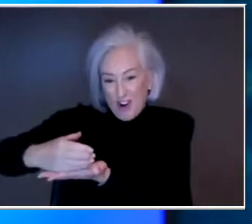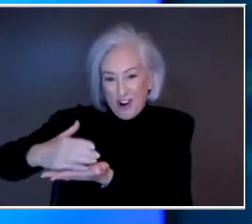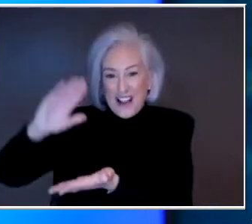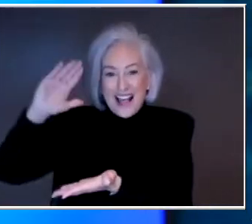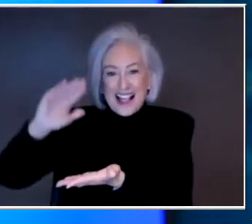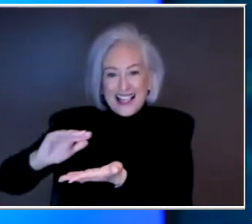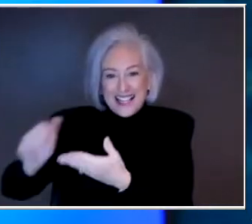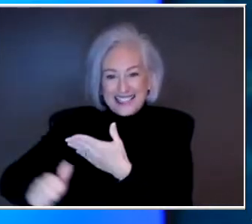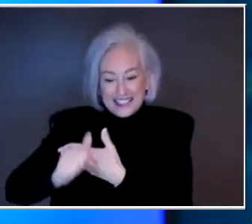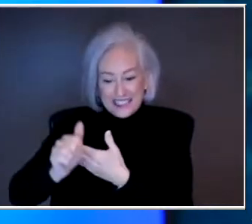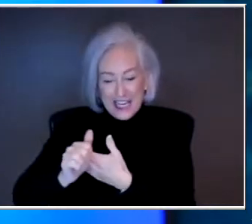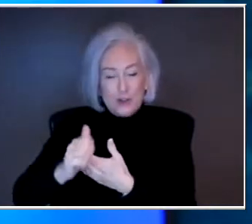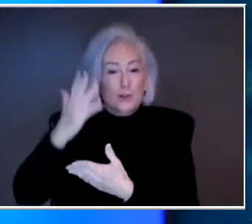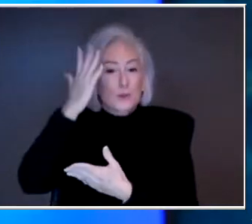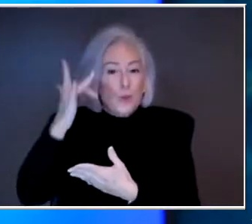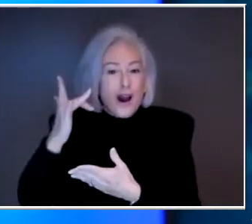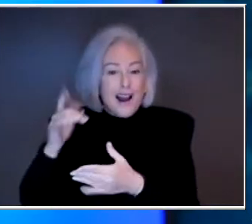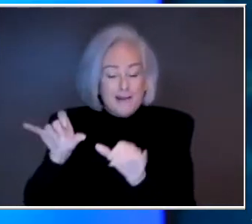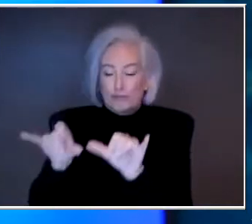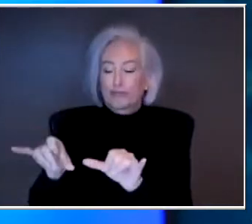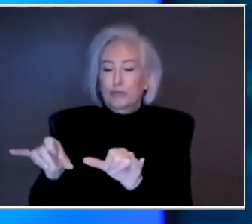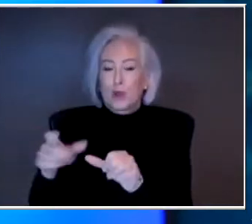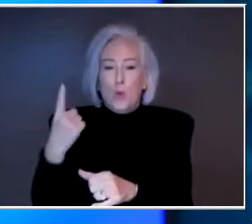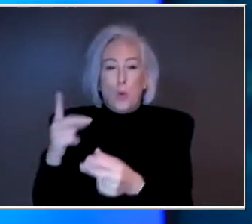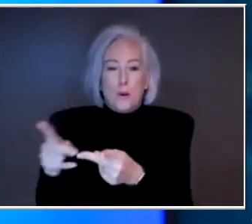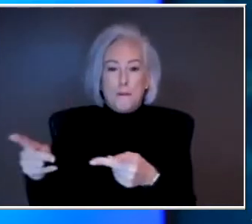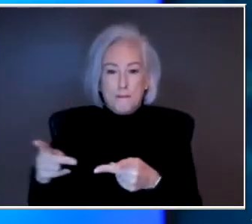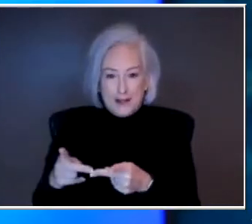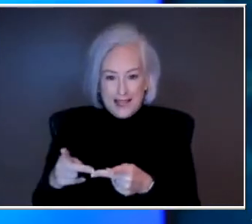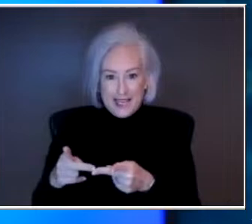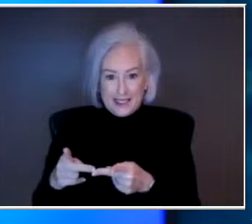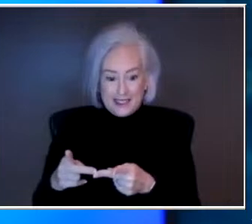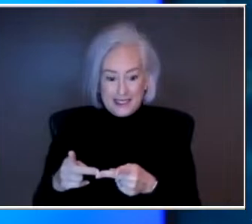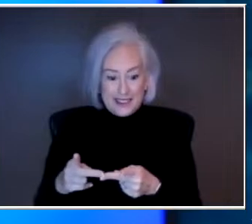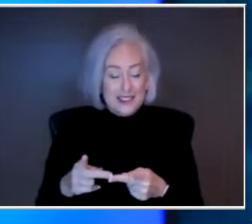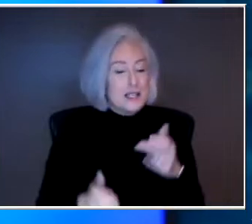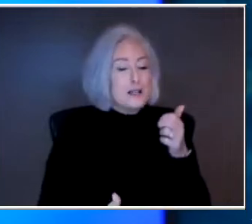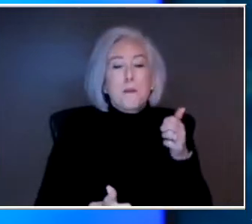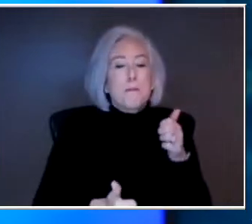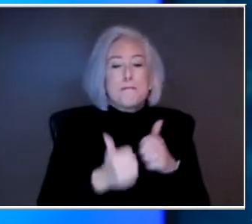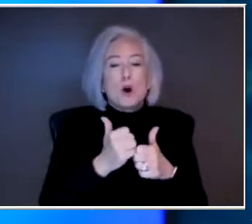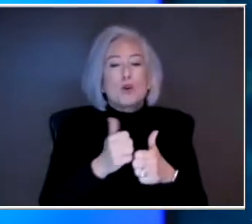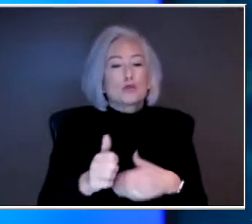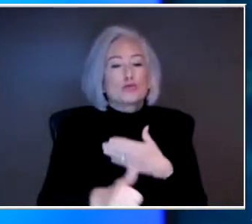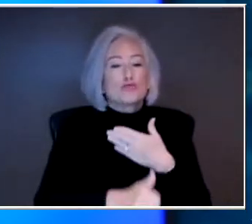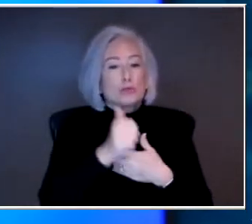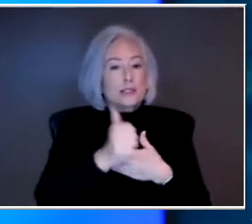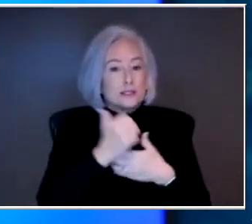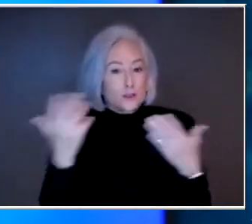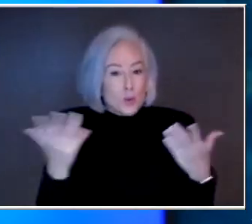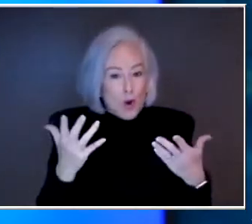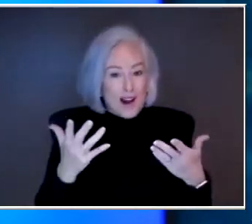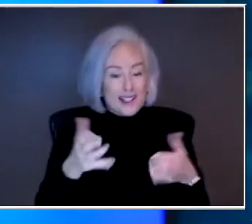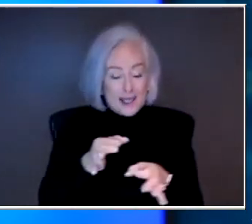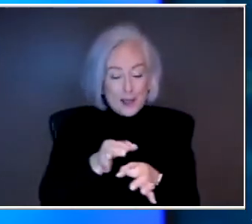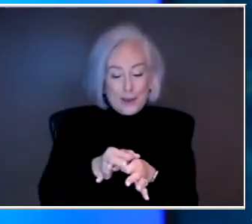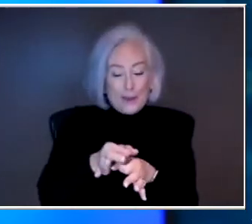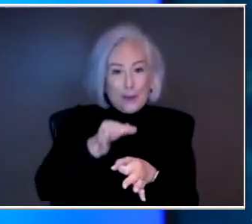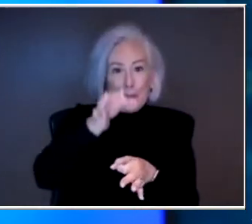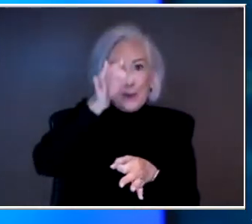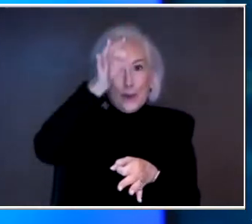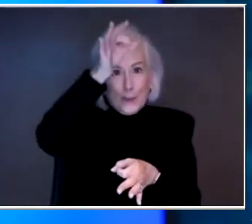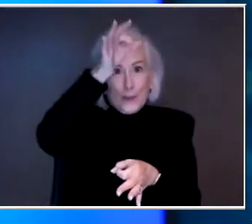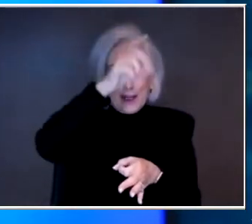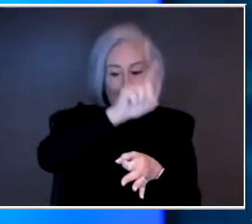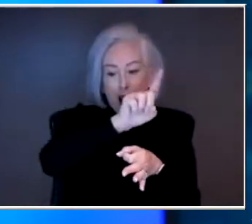stable. So the biggest risk is really that it will fall over and cause fire with it. The safest is going to be a flameless candle, which